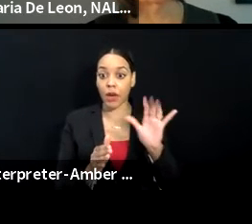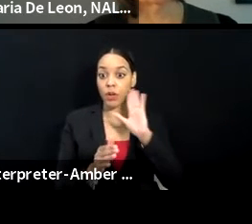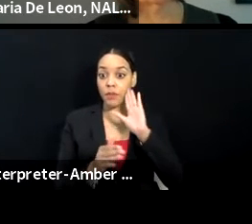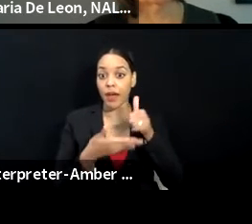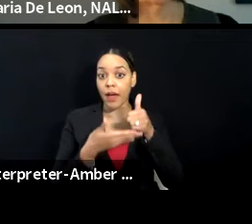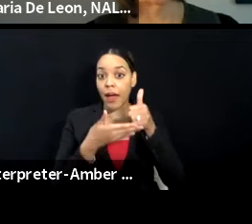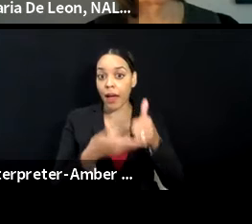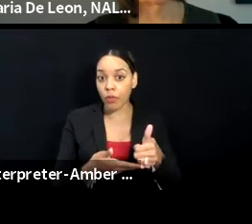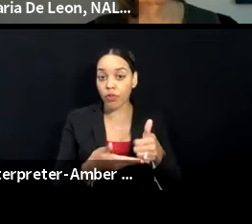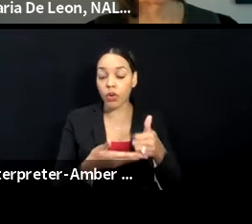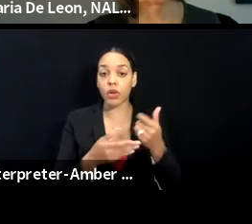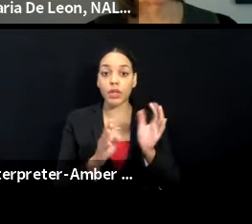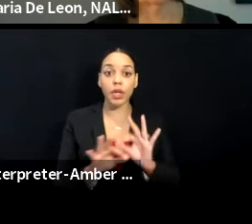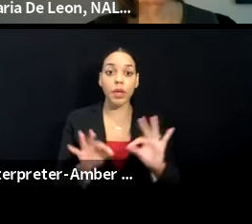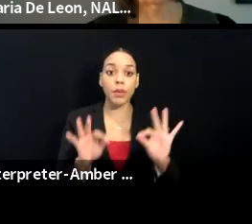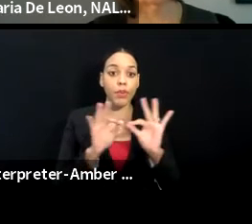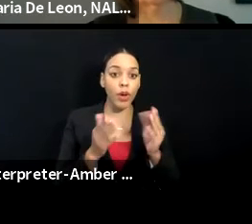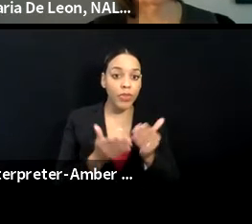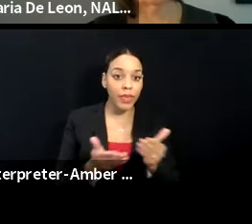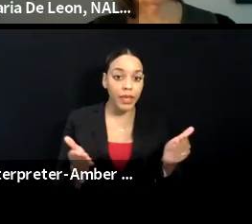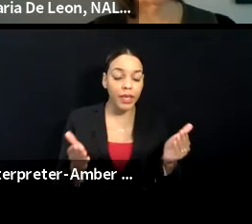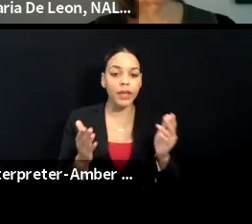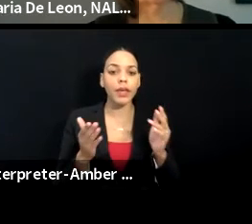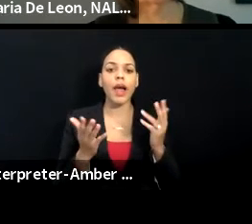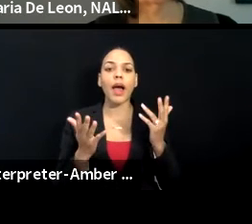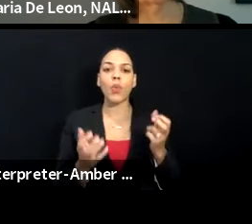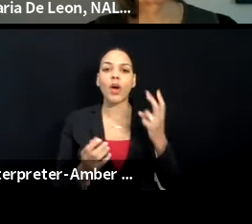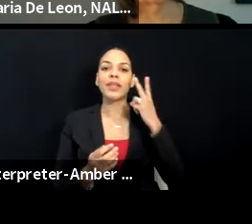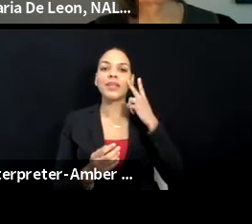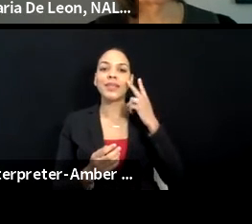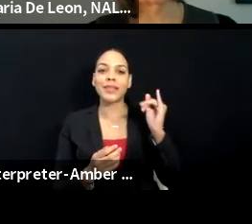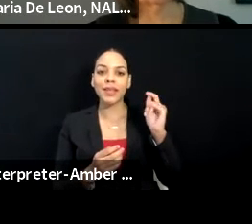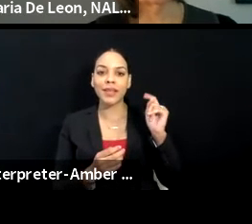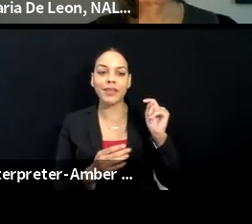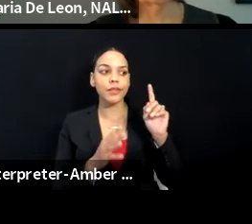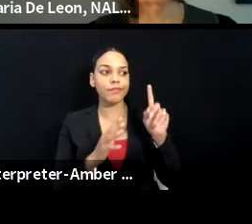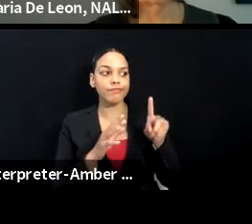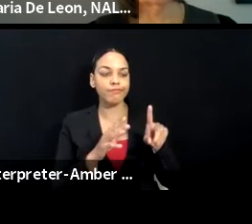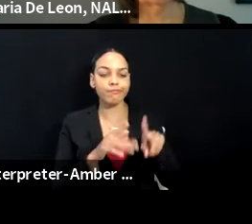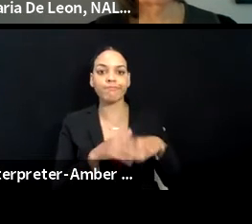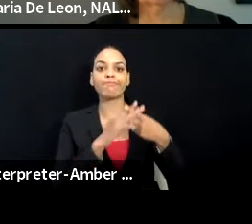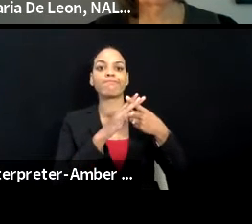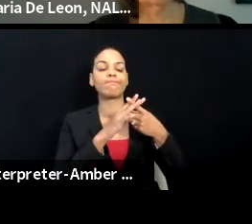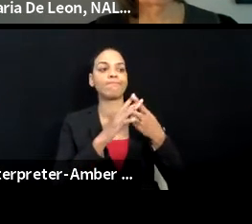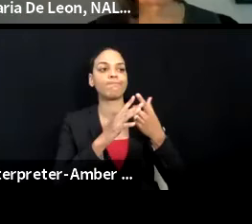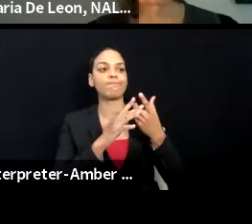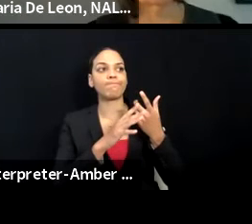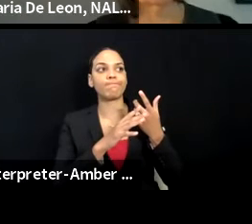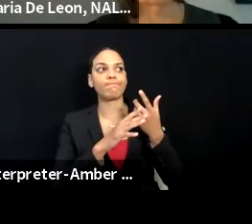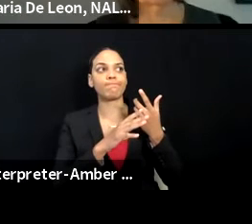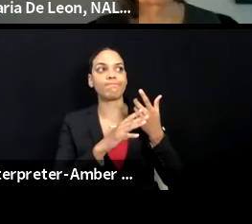and important thing, I would like to see it instituted in a